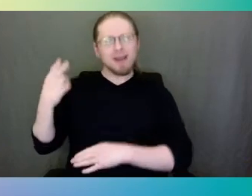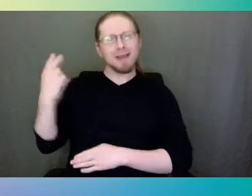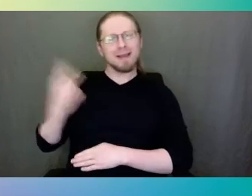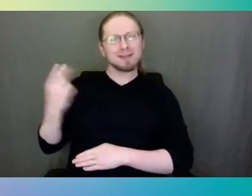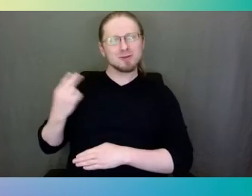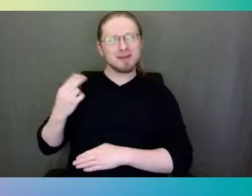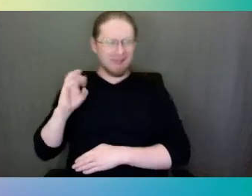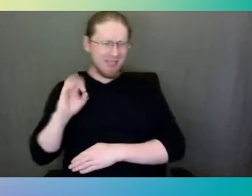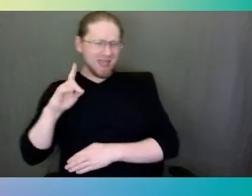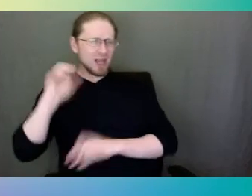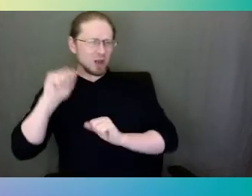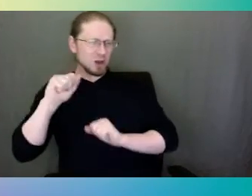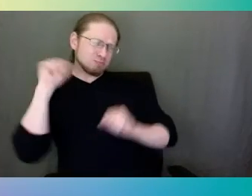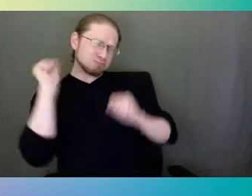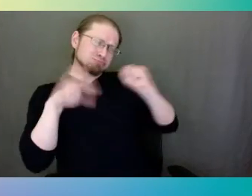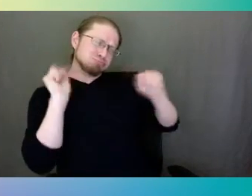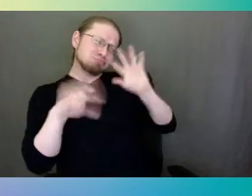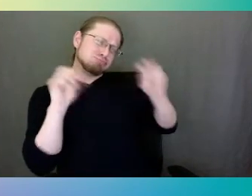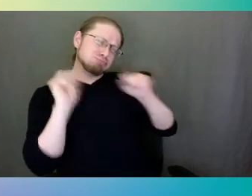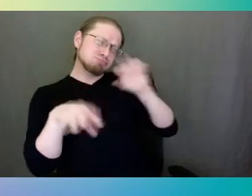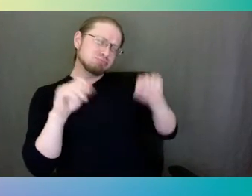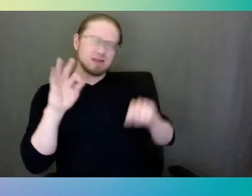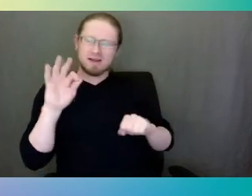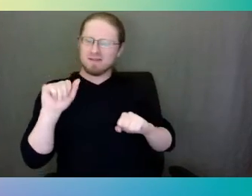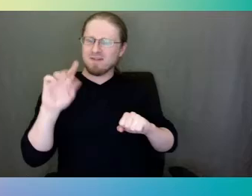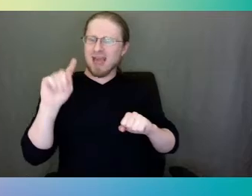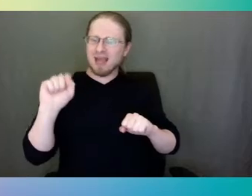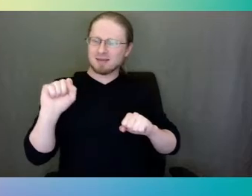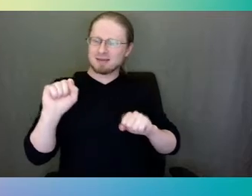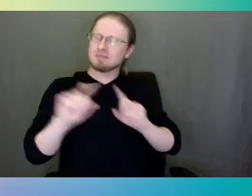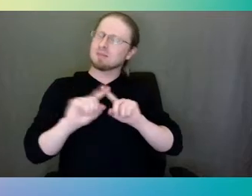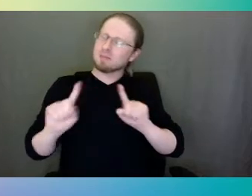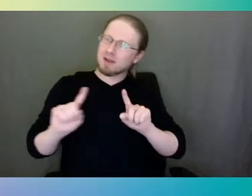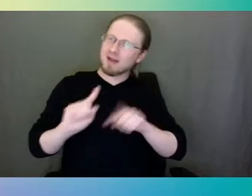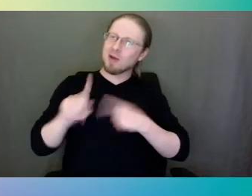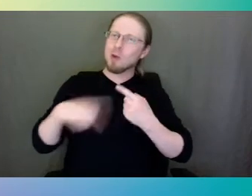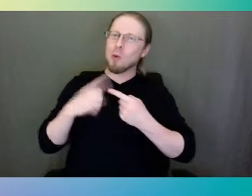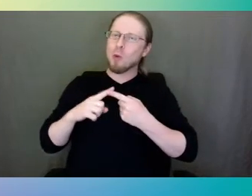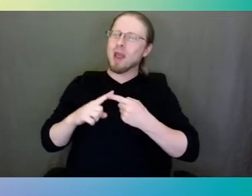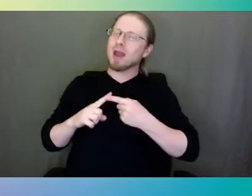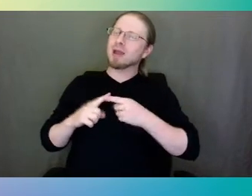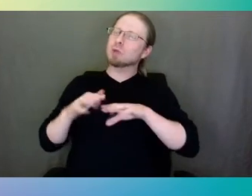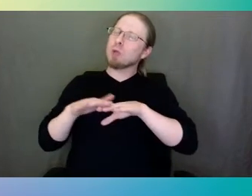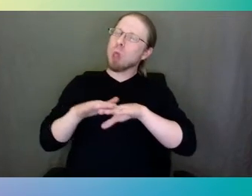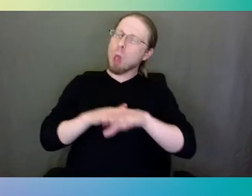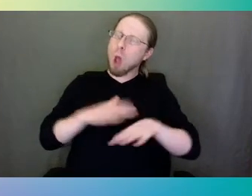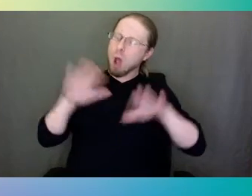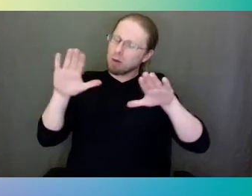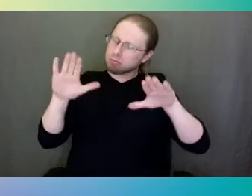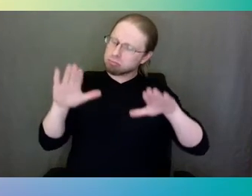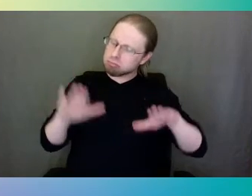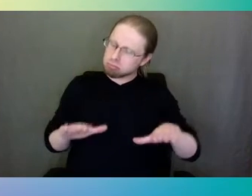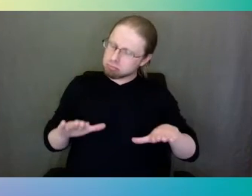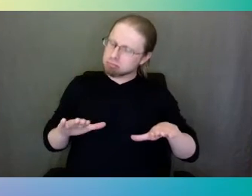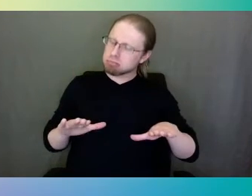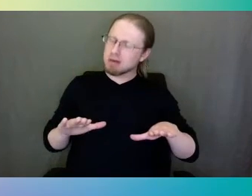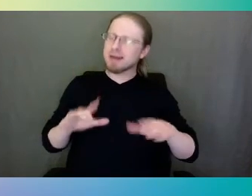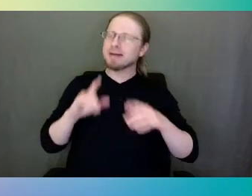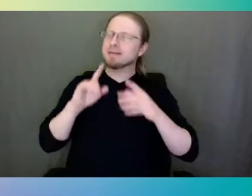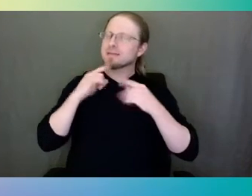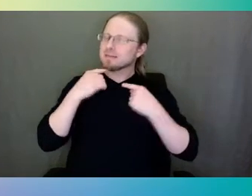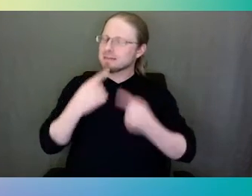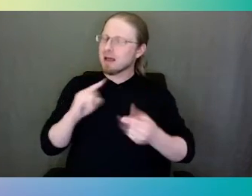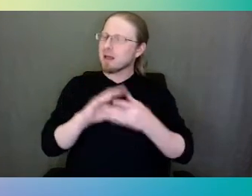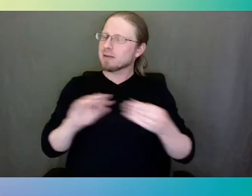you with facts. But when you slow down and you tell a story, everything starts to gel and solidify in your head. And